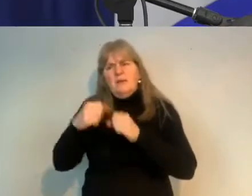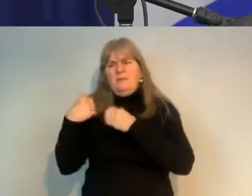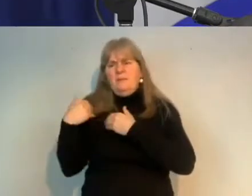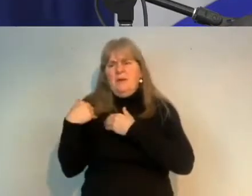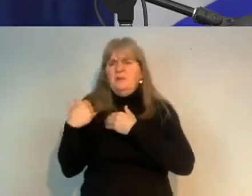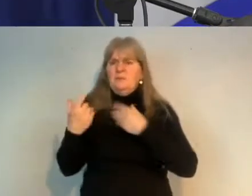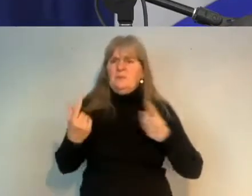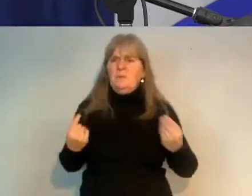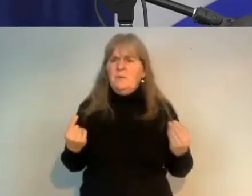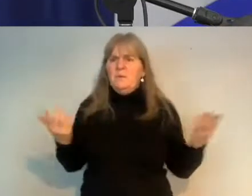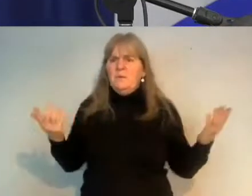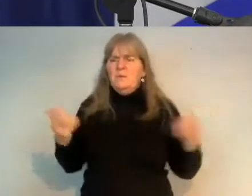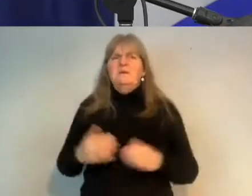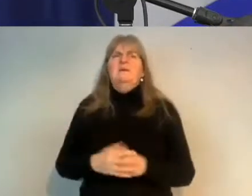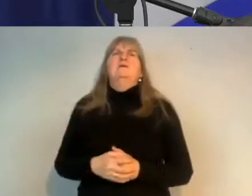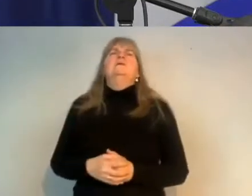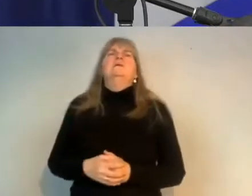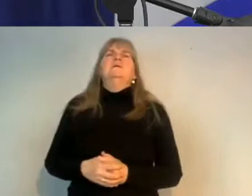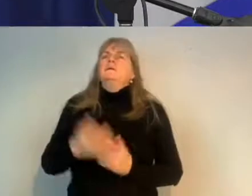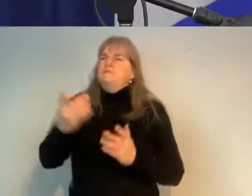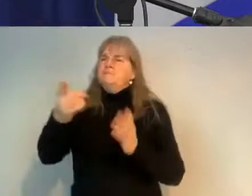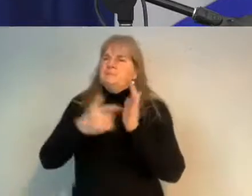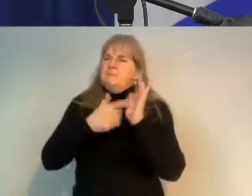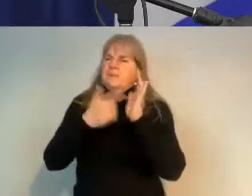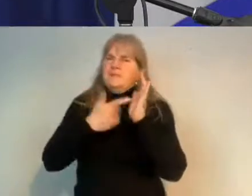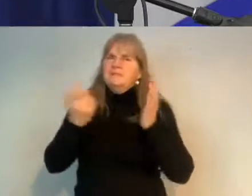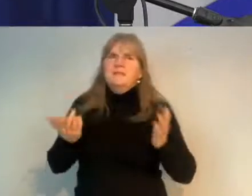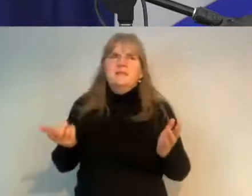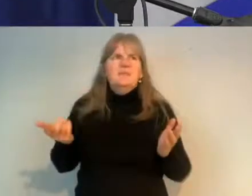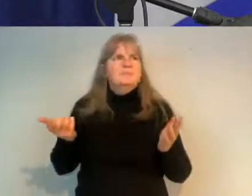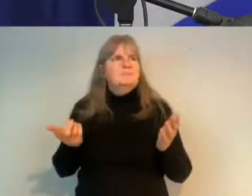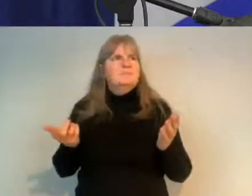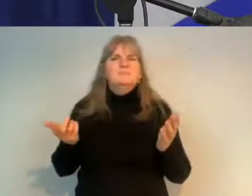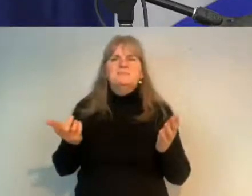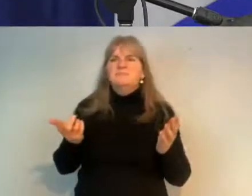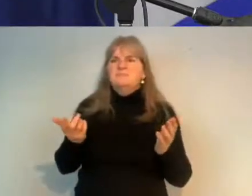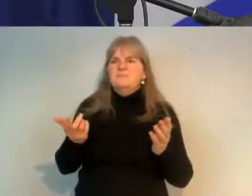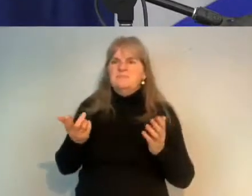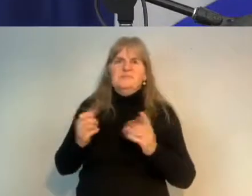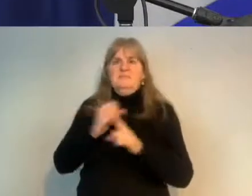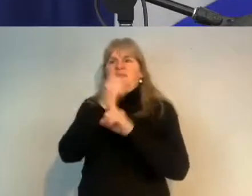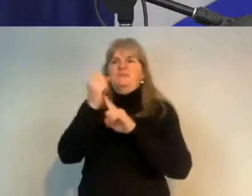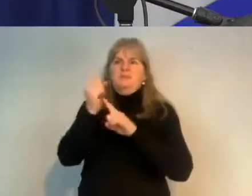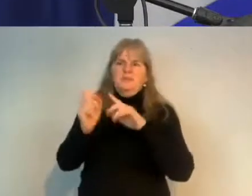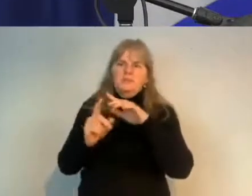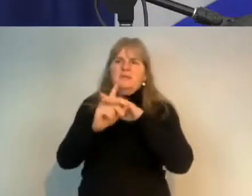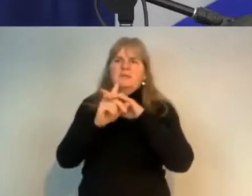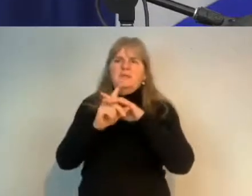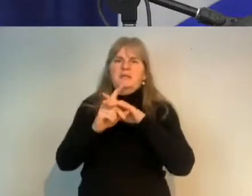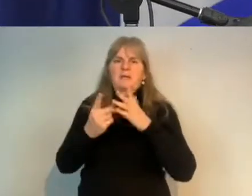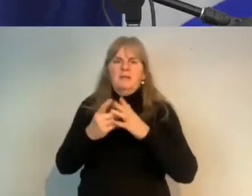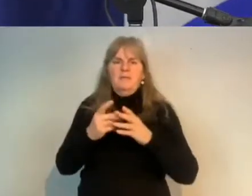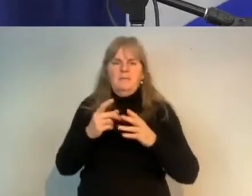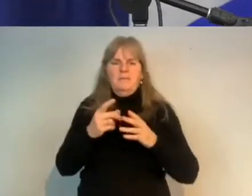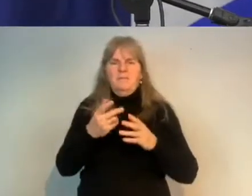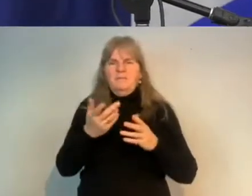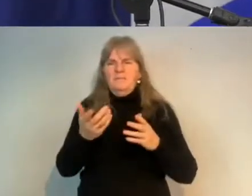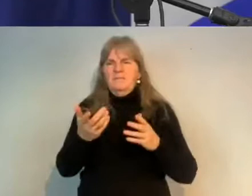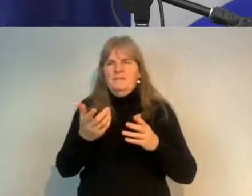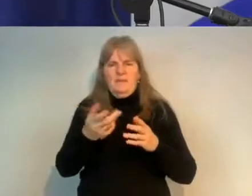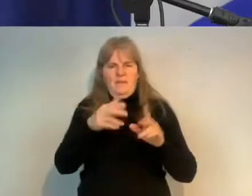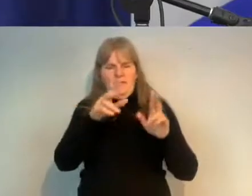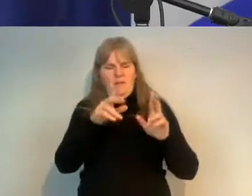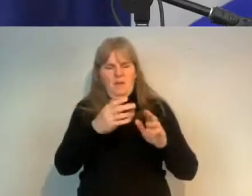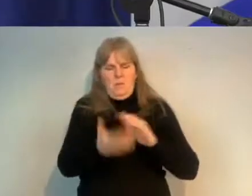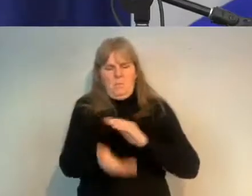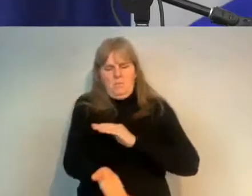Some times, and we've had any number of these situations, which person can understand. Somebody wakes up in the morning, Monday